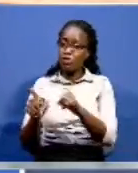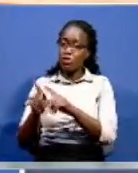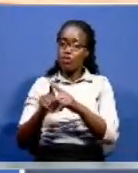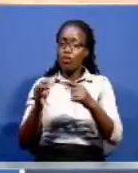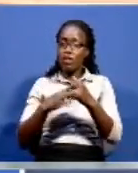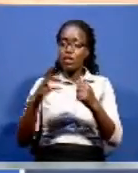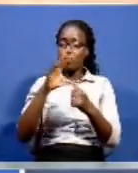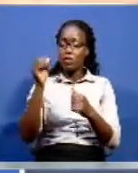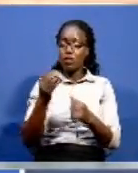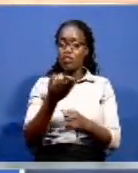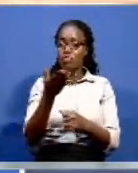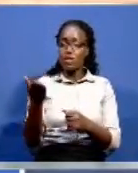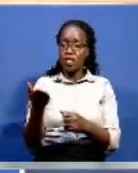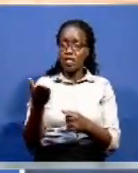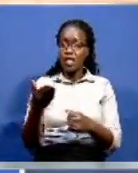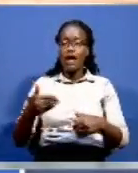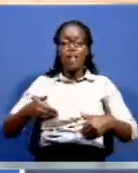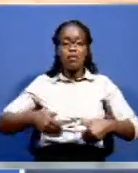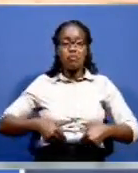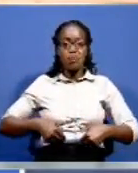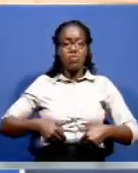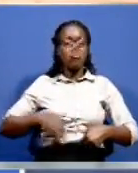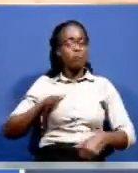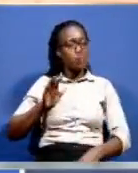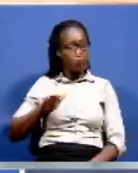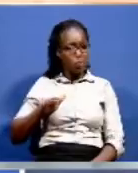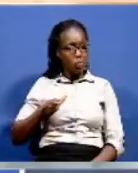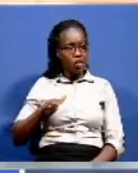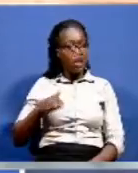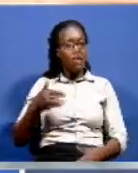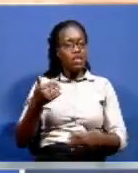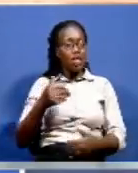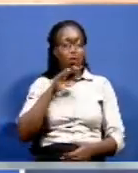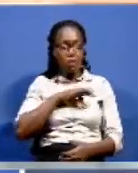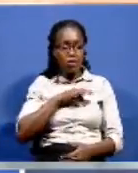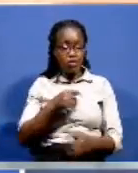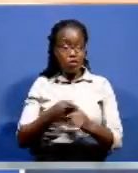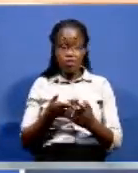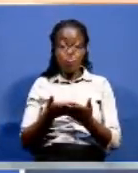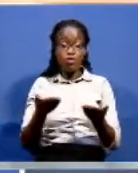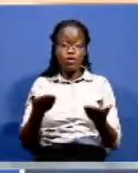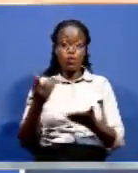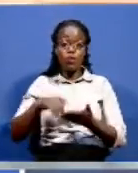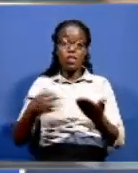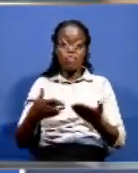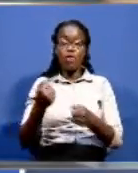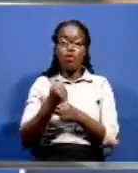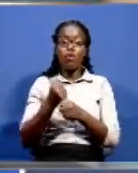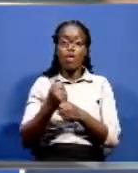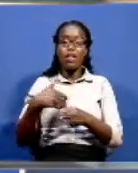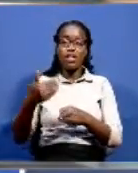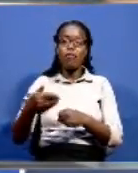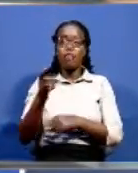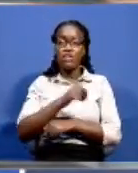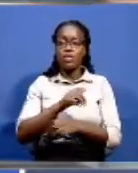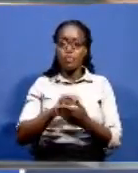80% of these are young women who are now making a living out of this, out of what we do every day. As